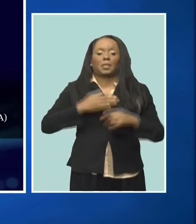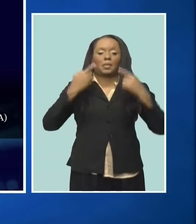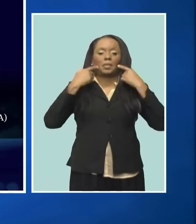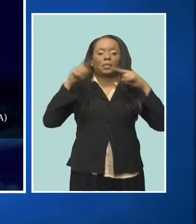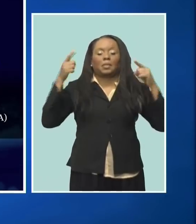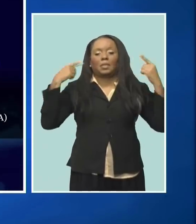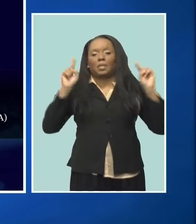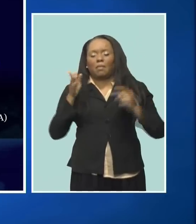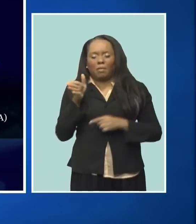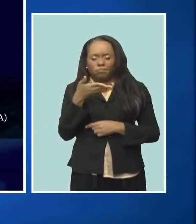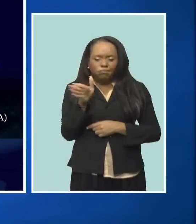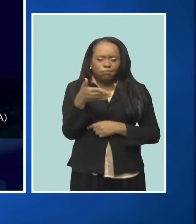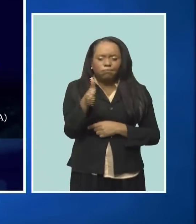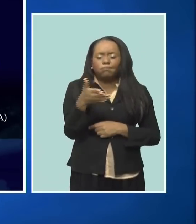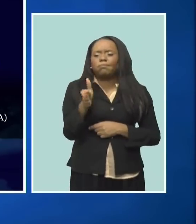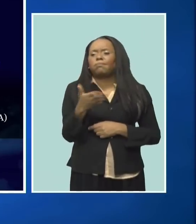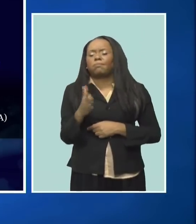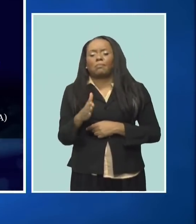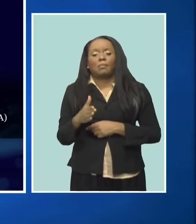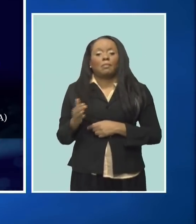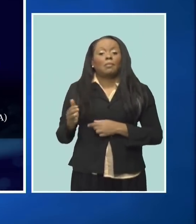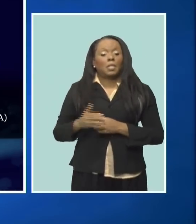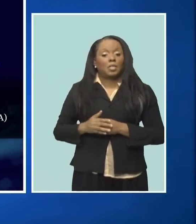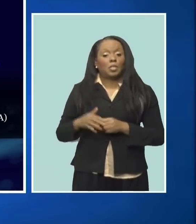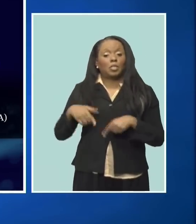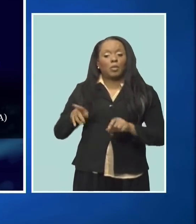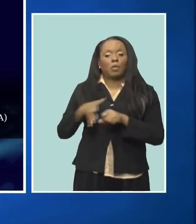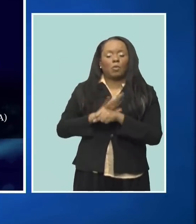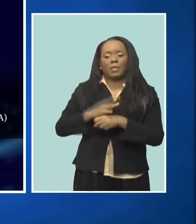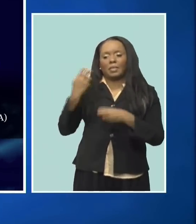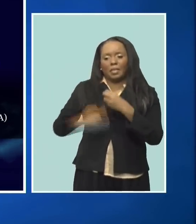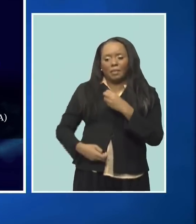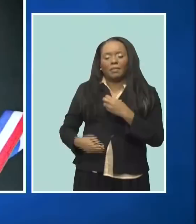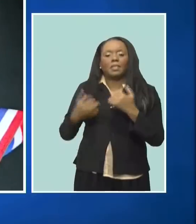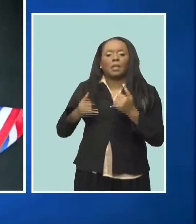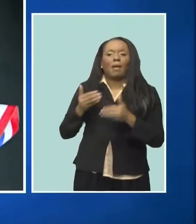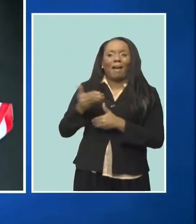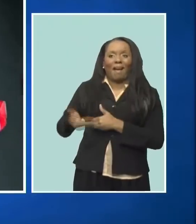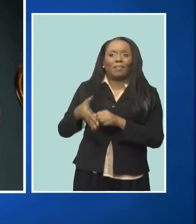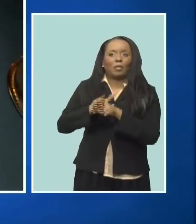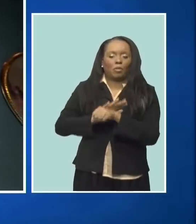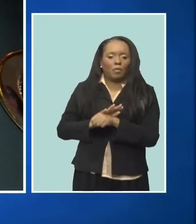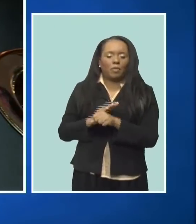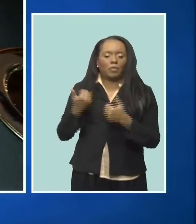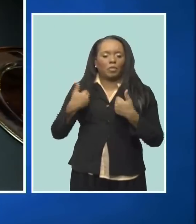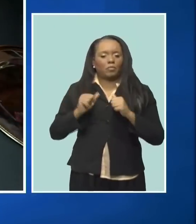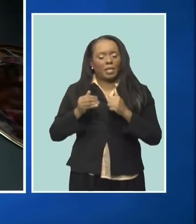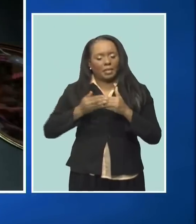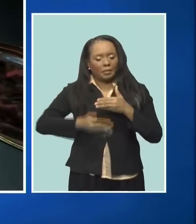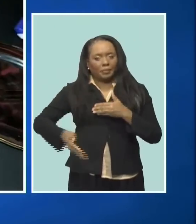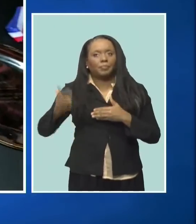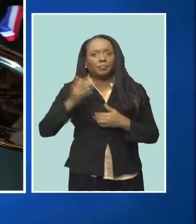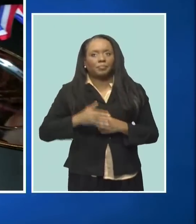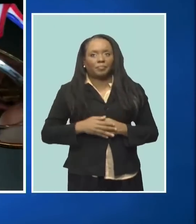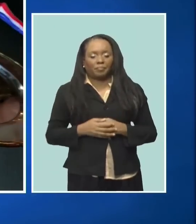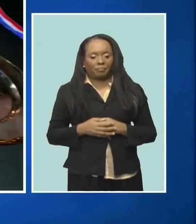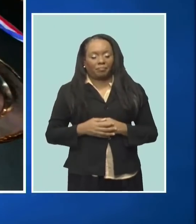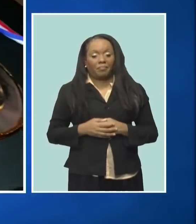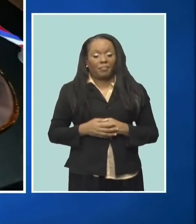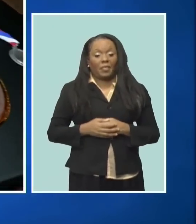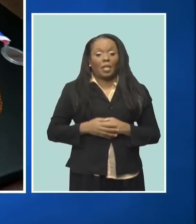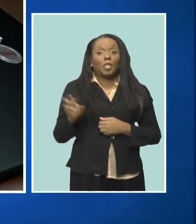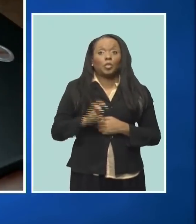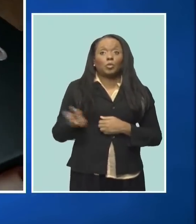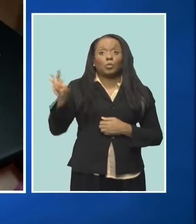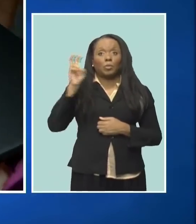of these choppy post-COVID-19 seas. He added that the united front is an encouraging sign that the sector is